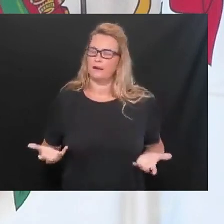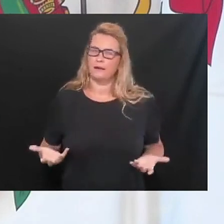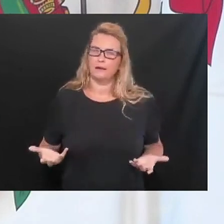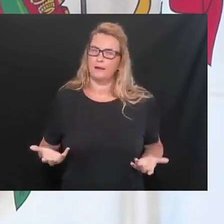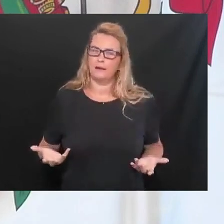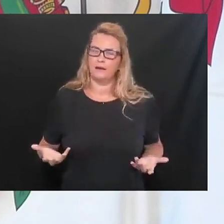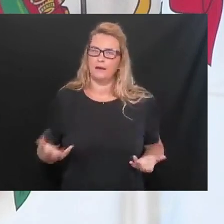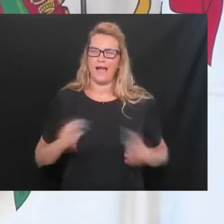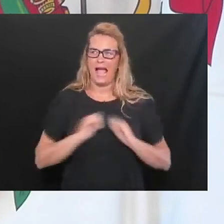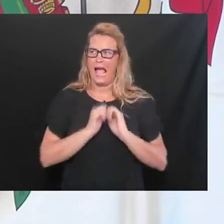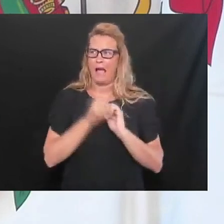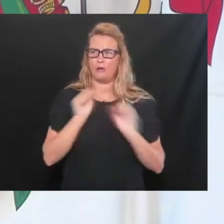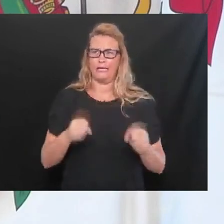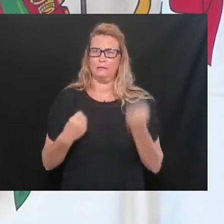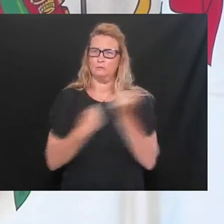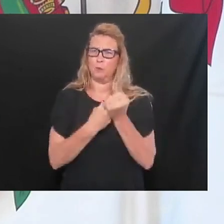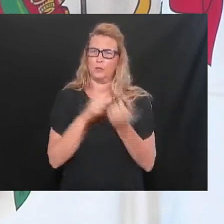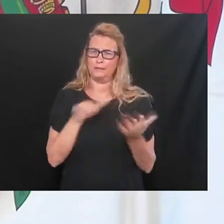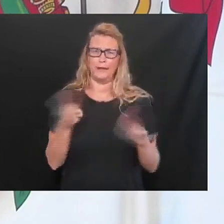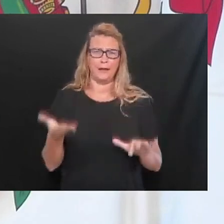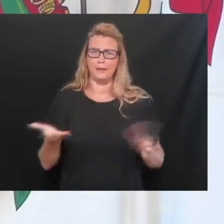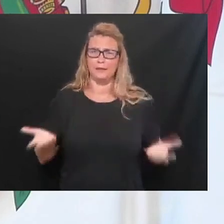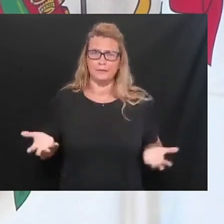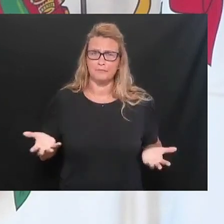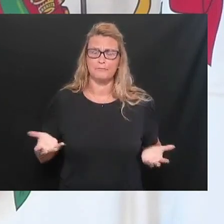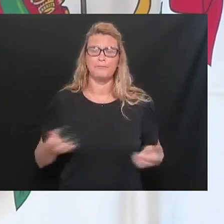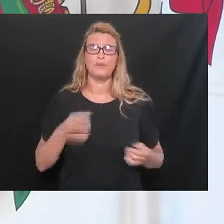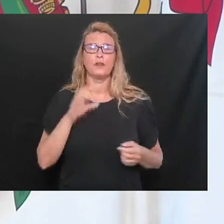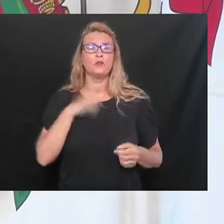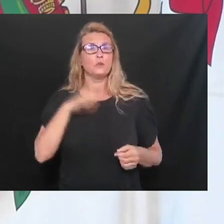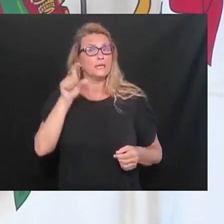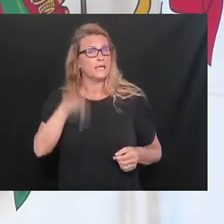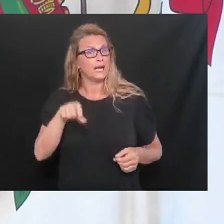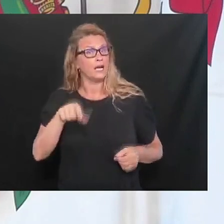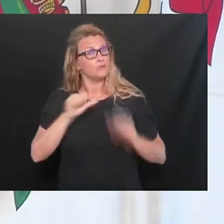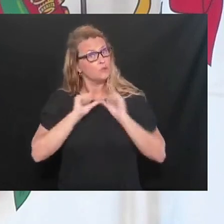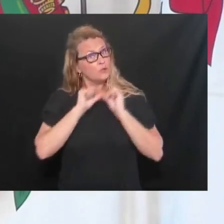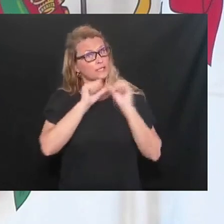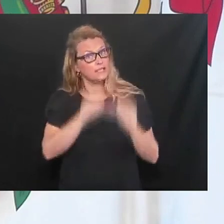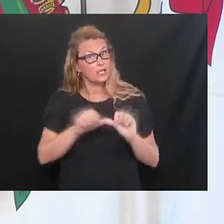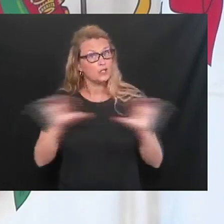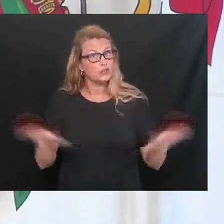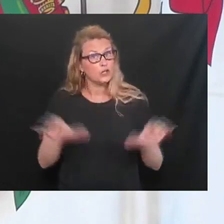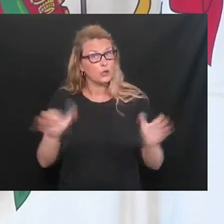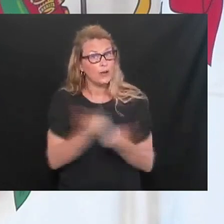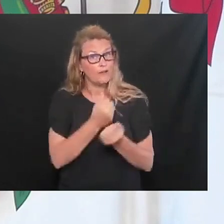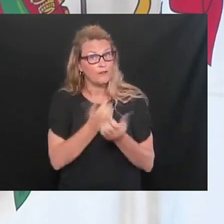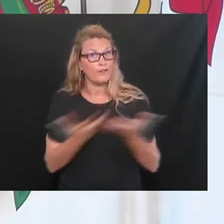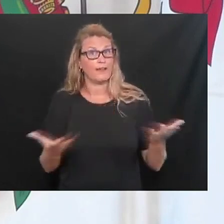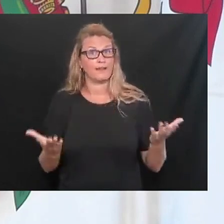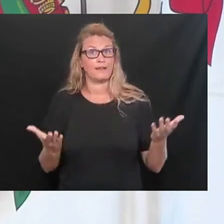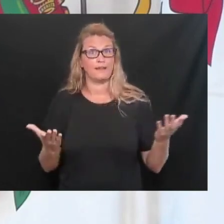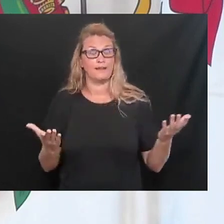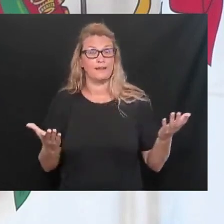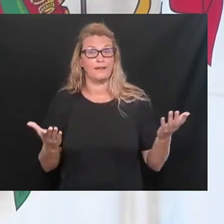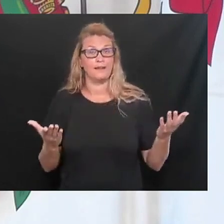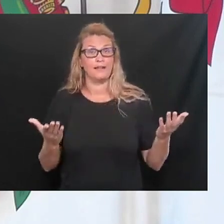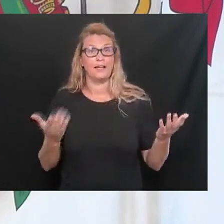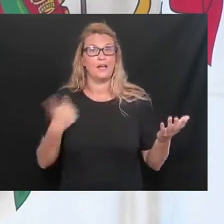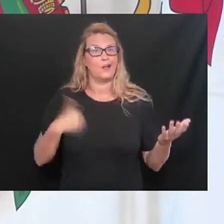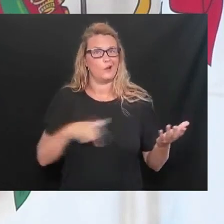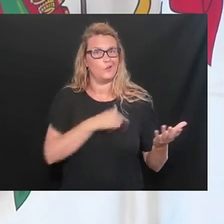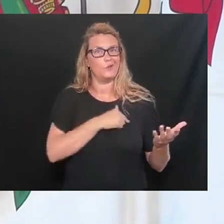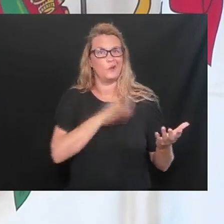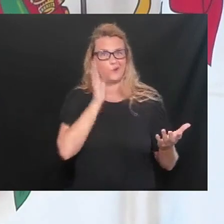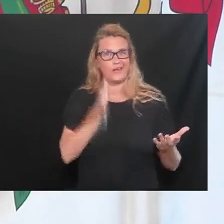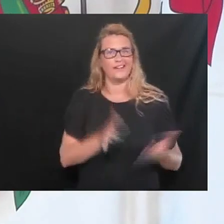and applaud death? And so we got to continue to do all we can do, and we're going to do